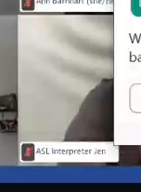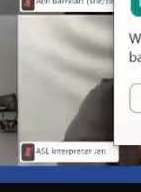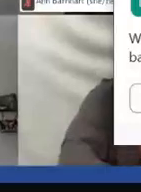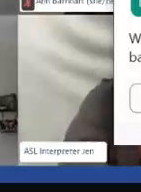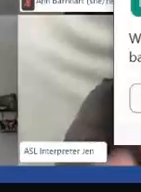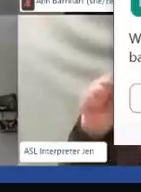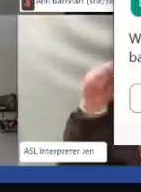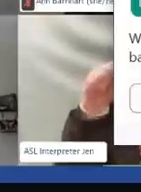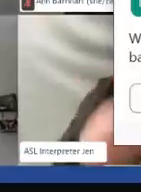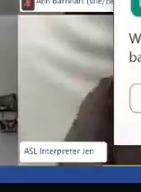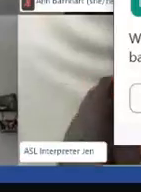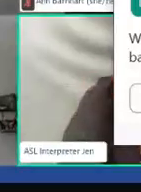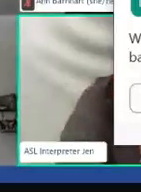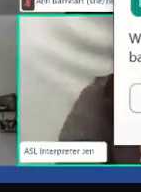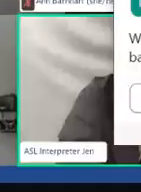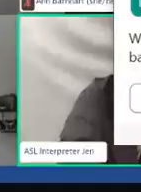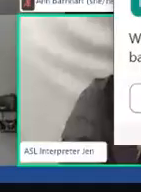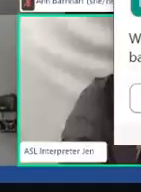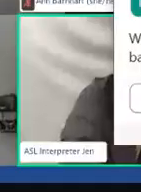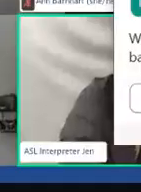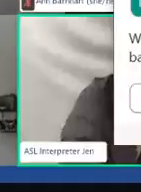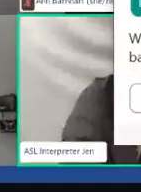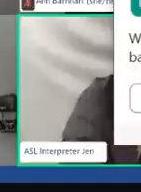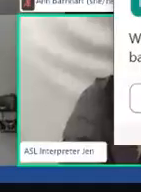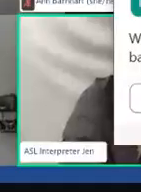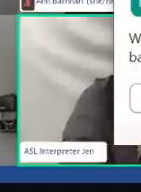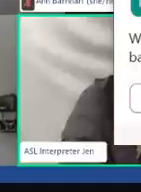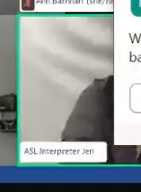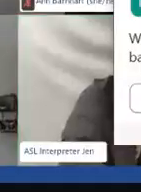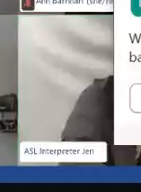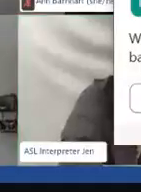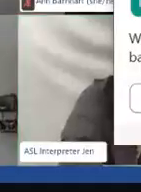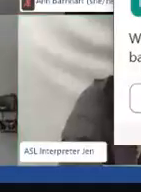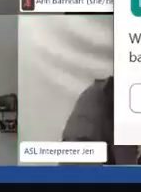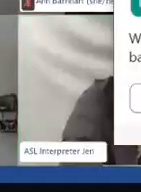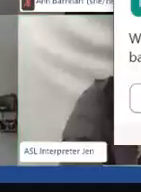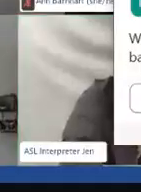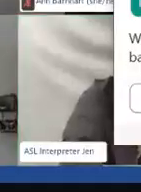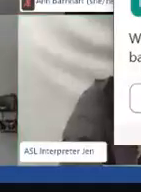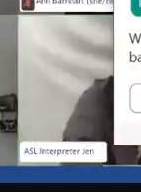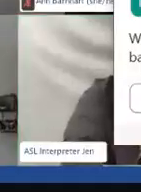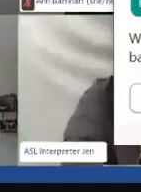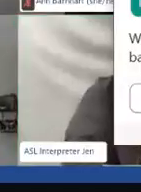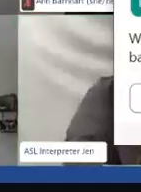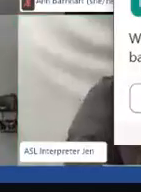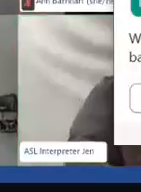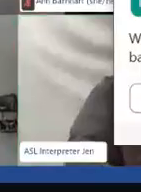was that a yes? I didn't see. Okay, Yes, sorry. yes, yes, yes. Sorry. You know the same, yes.